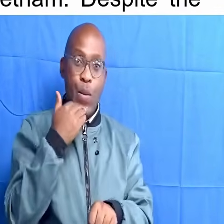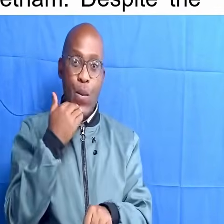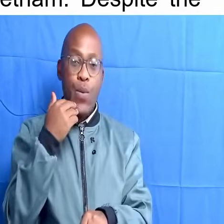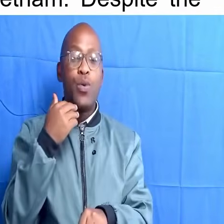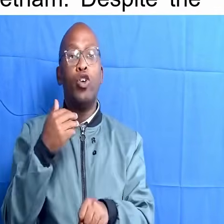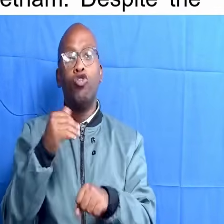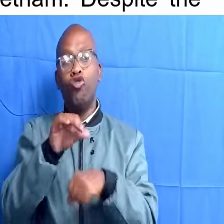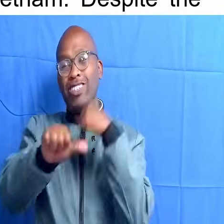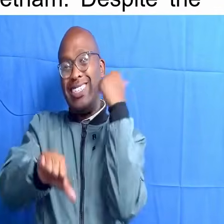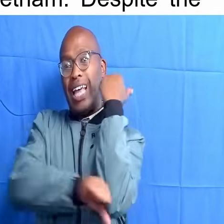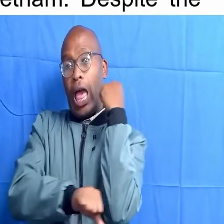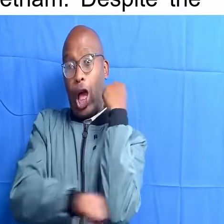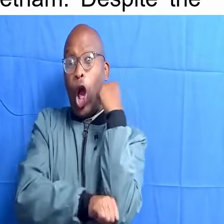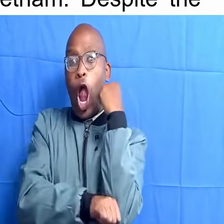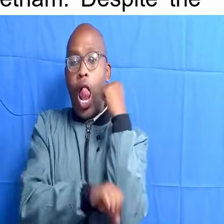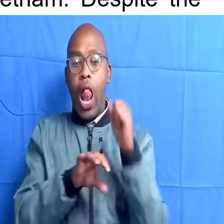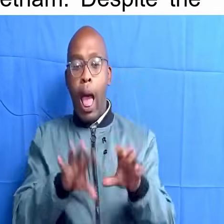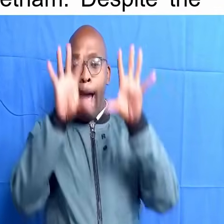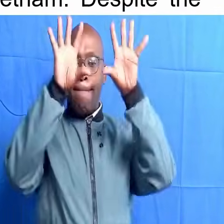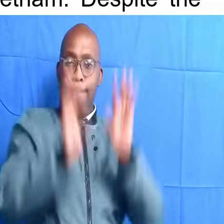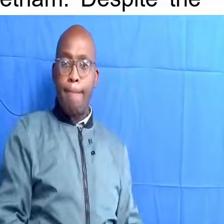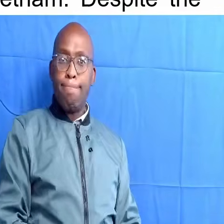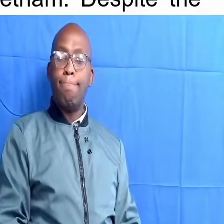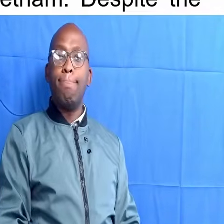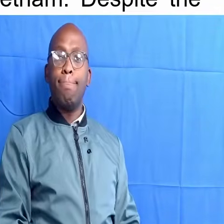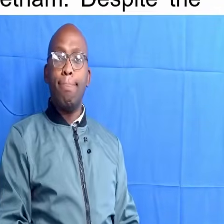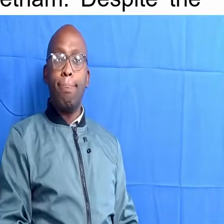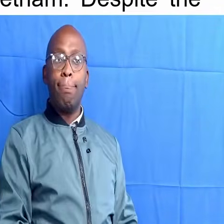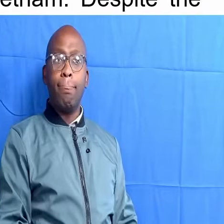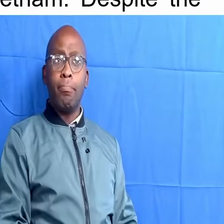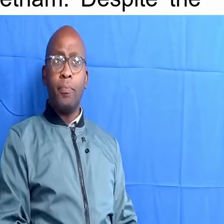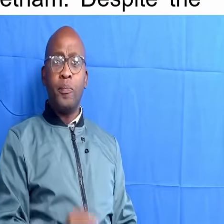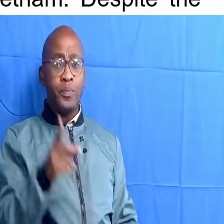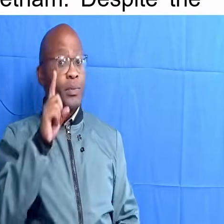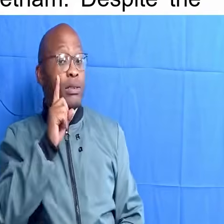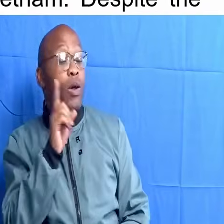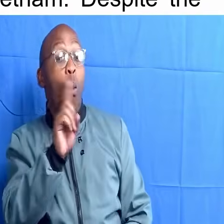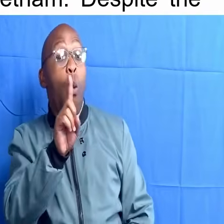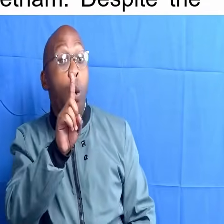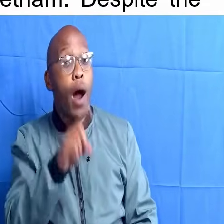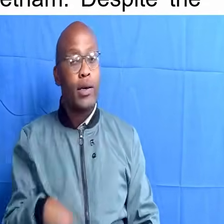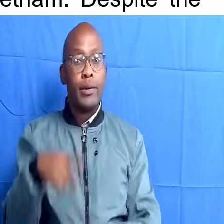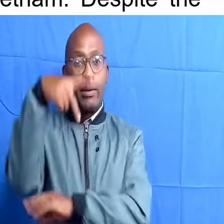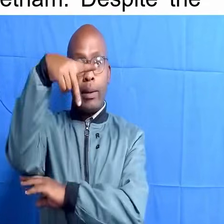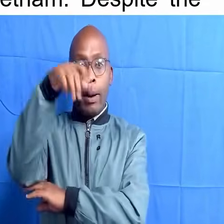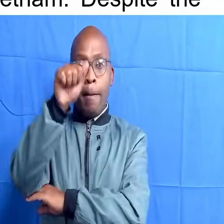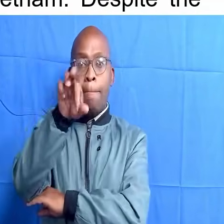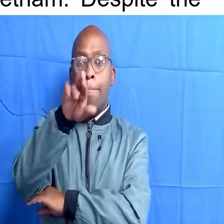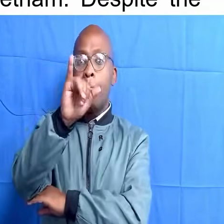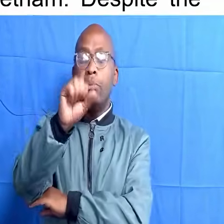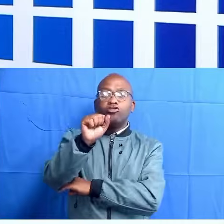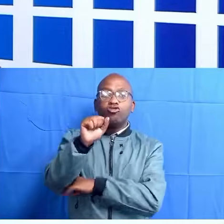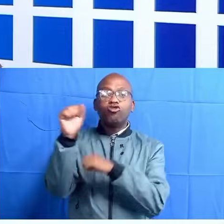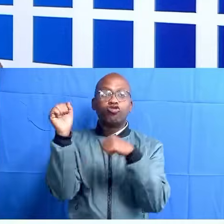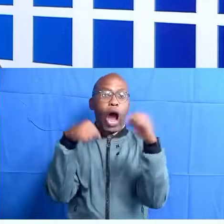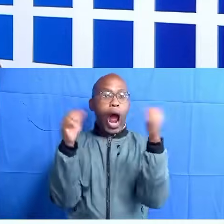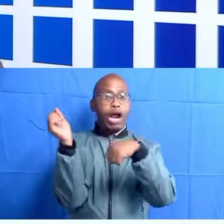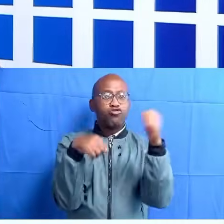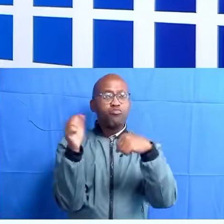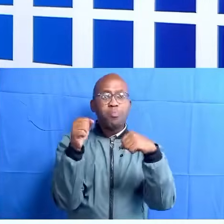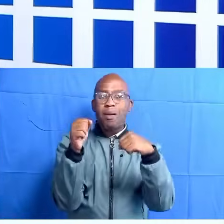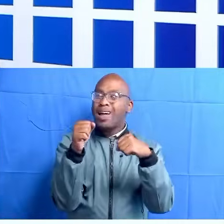under communist rule. So you can see even the Paris Peace Agreement was unsuccessful,